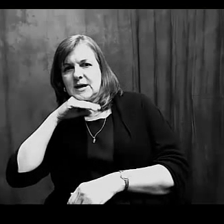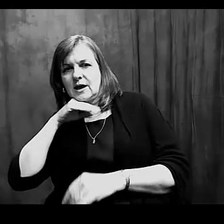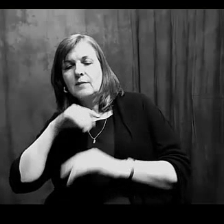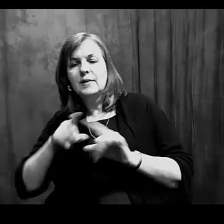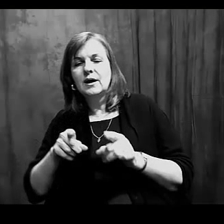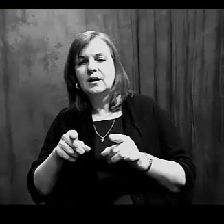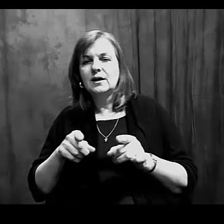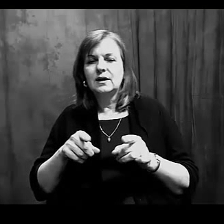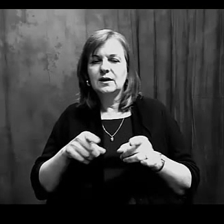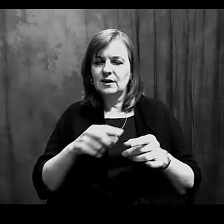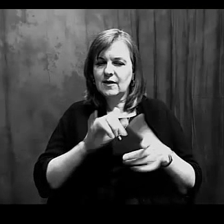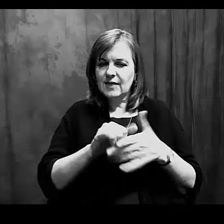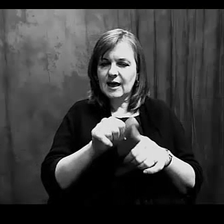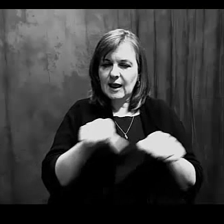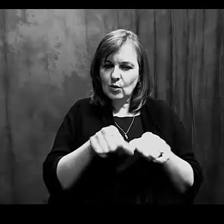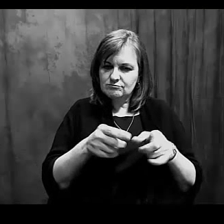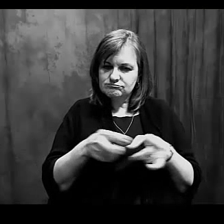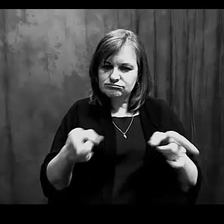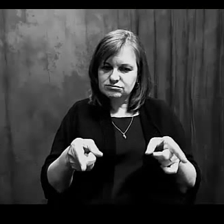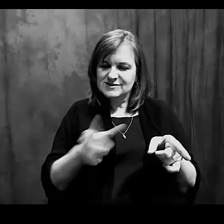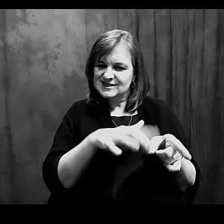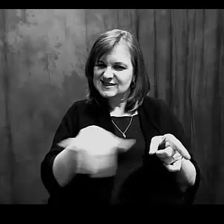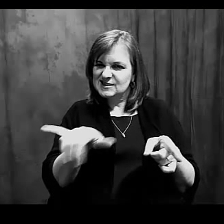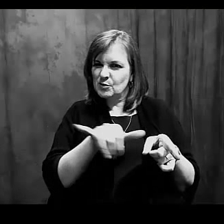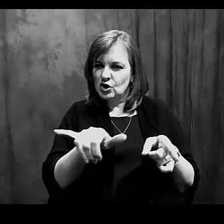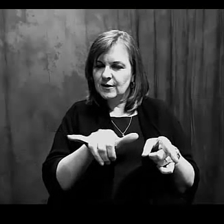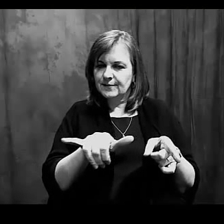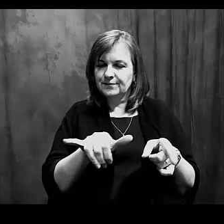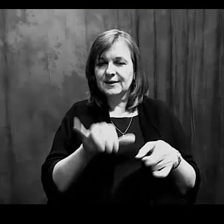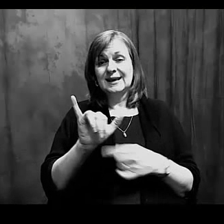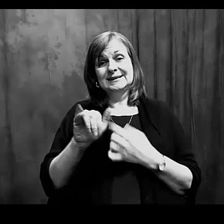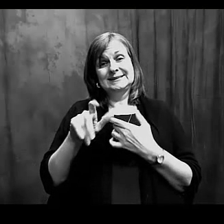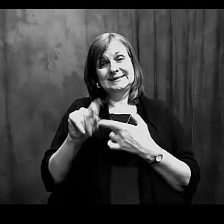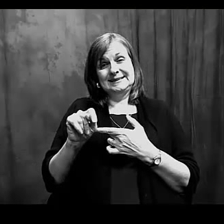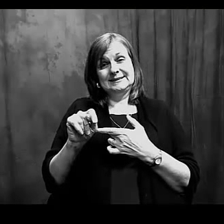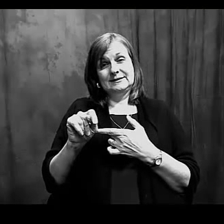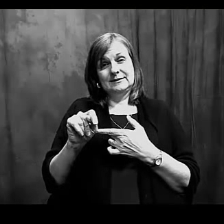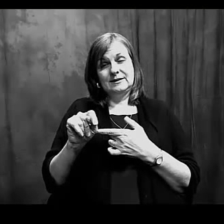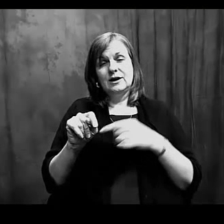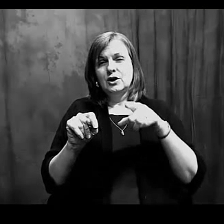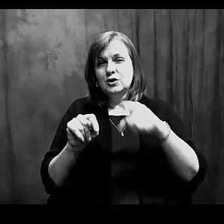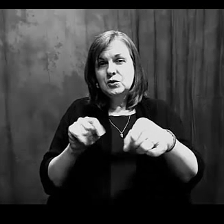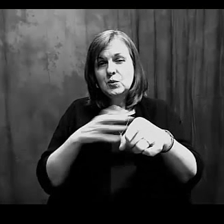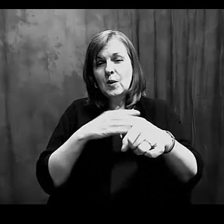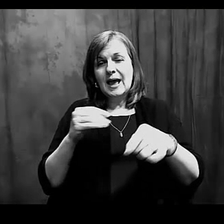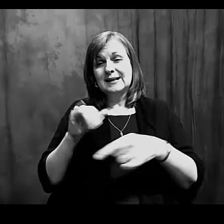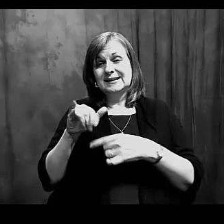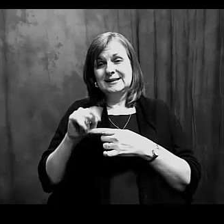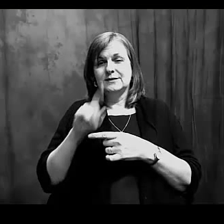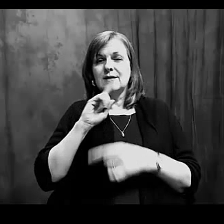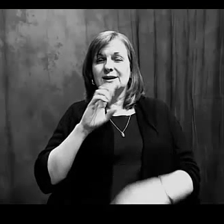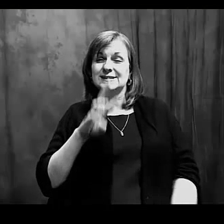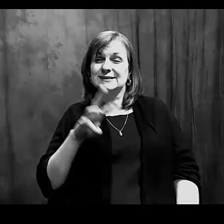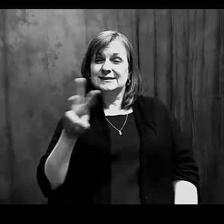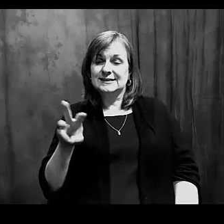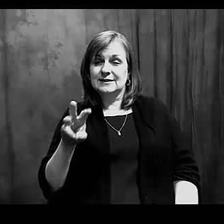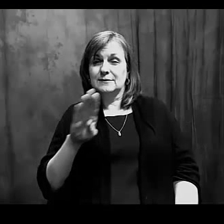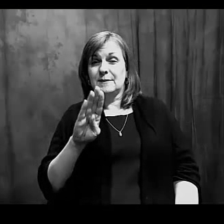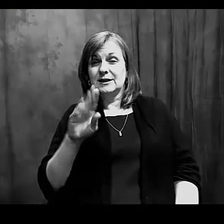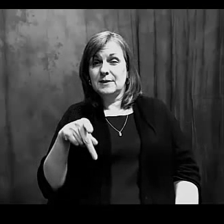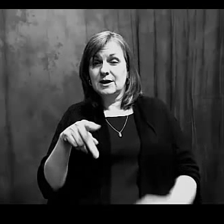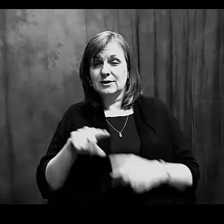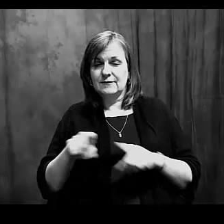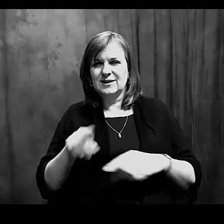very conserved. Our yeast, 66 base pairs different. Now yes, that's